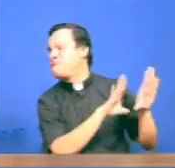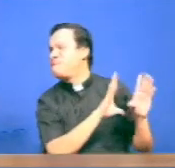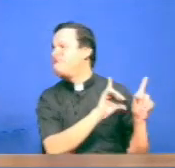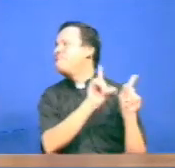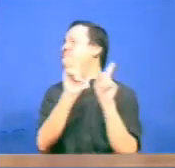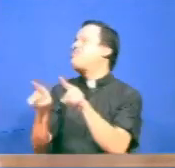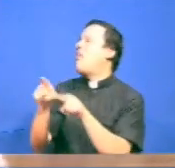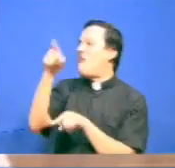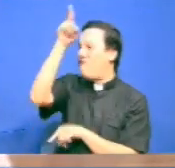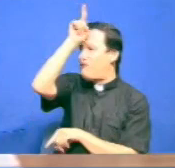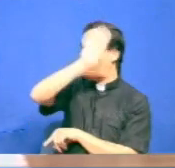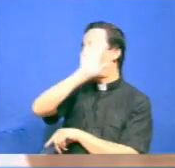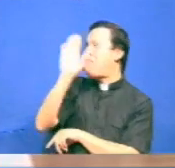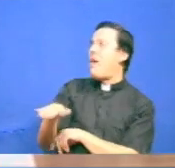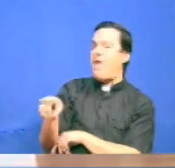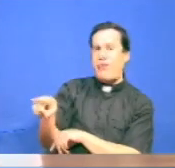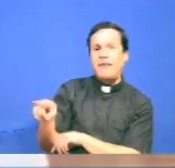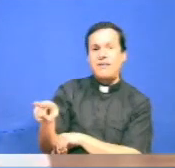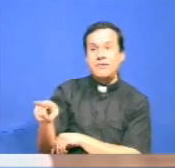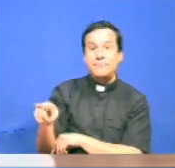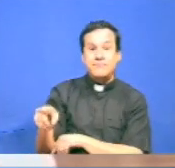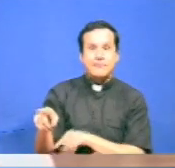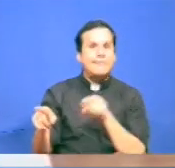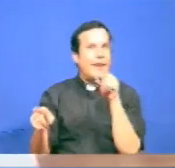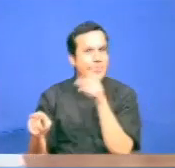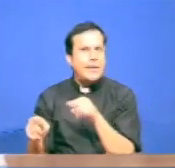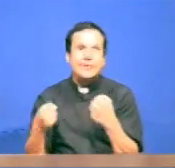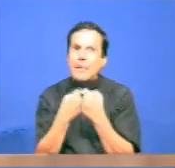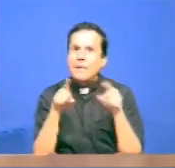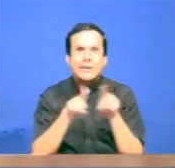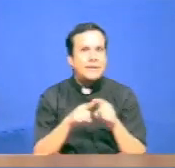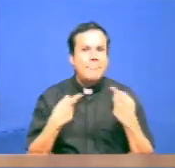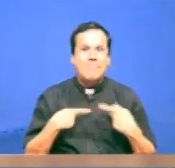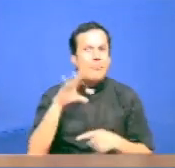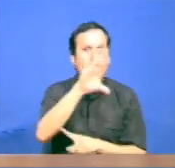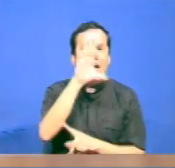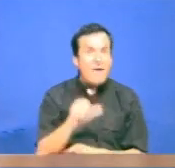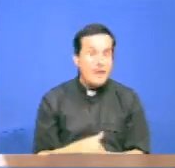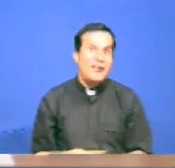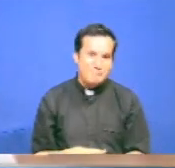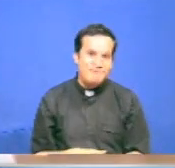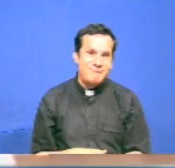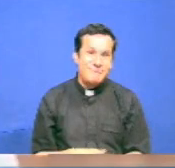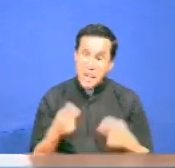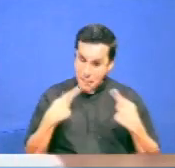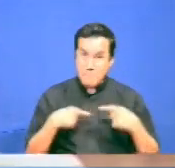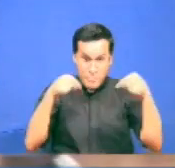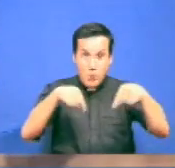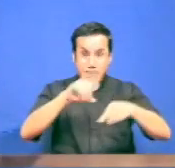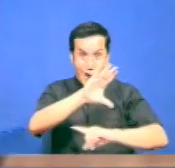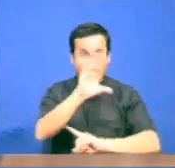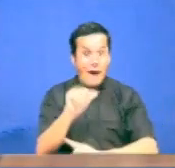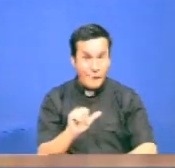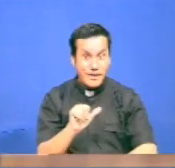away, they do like some of us in Africa do. In Africa, if I'm joined